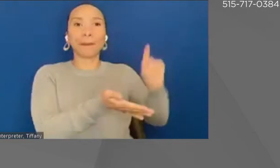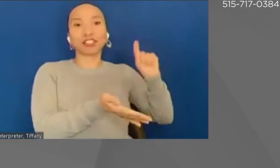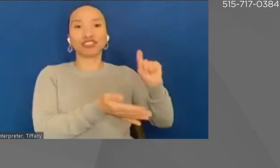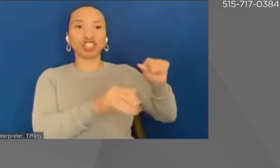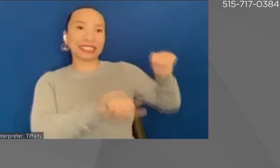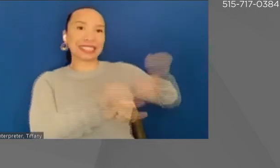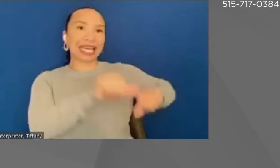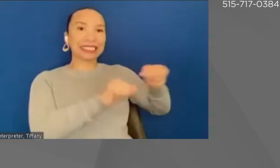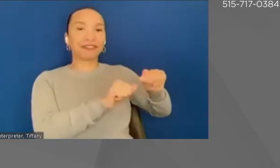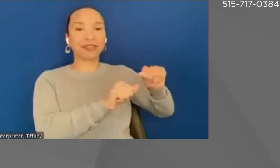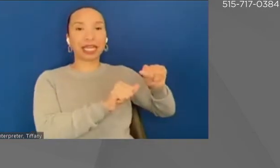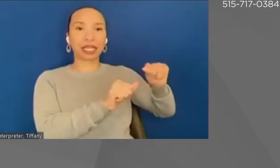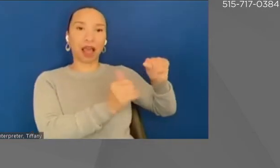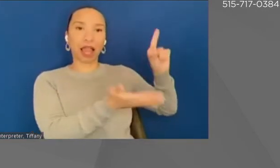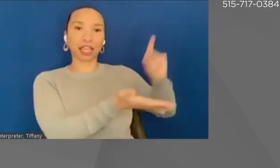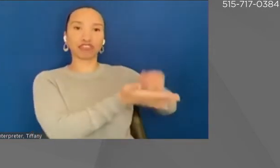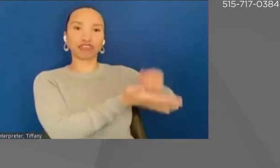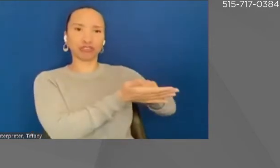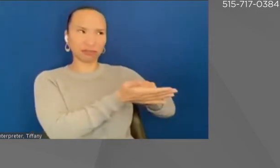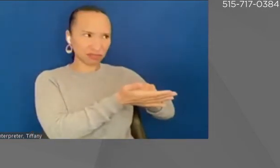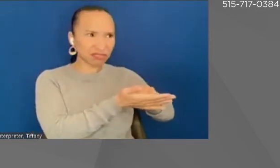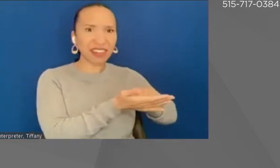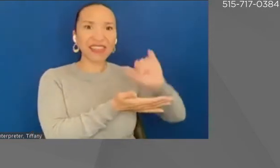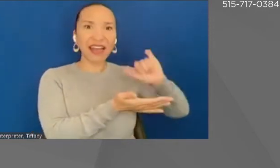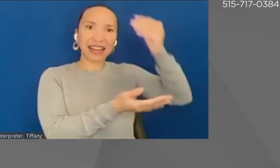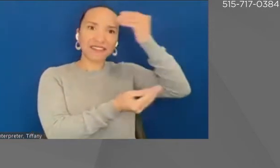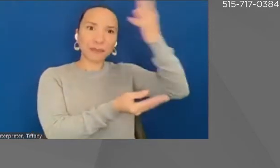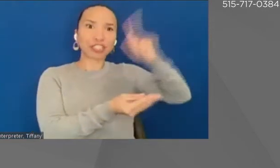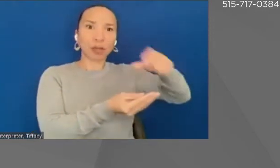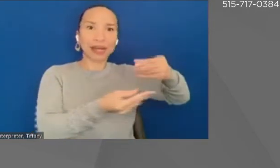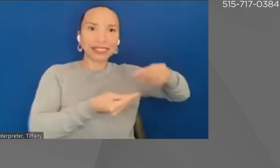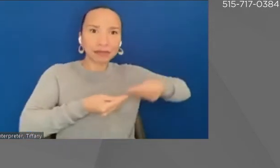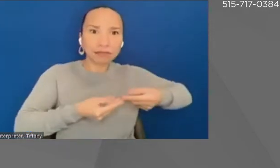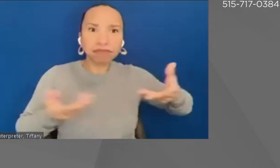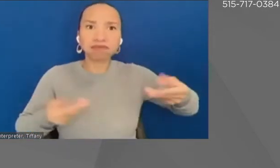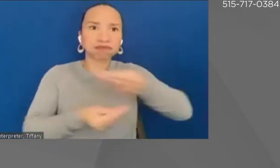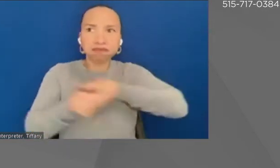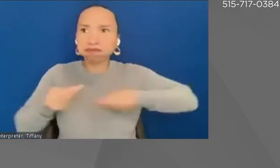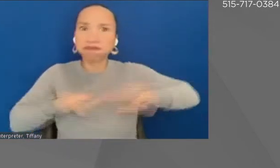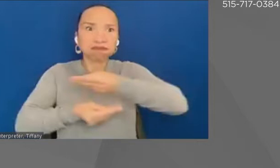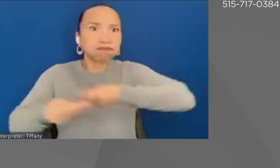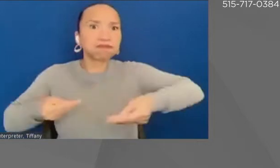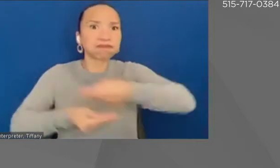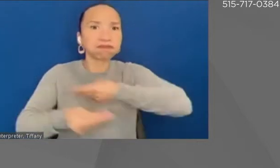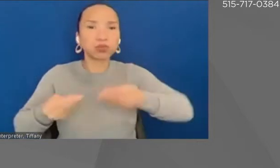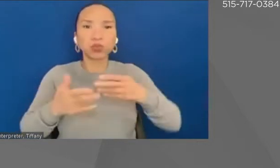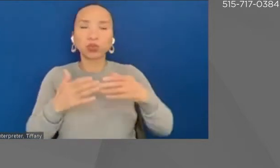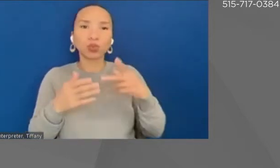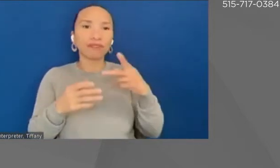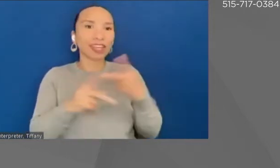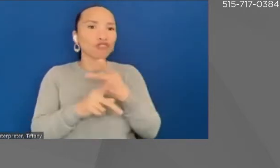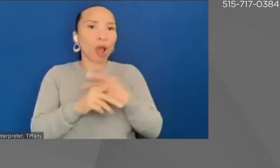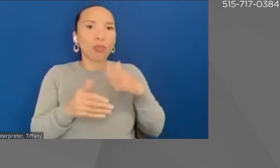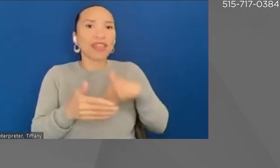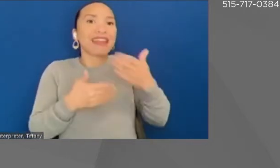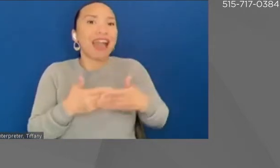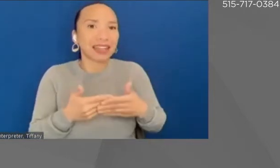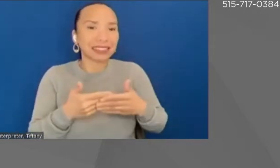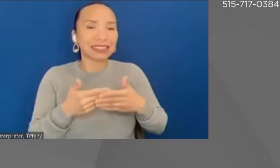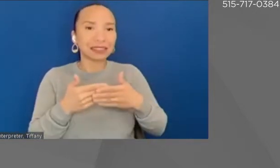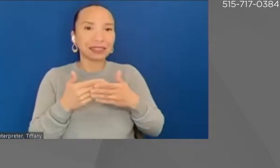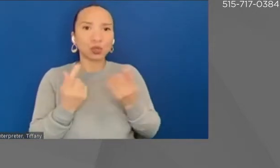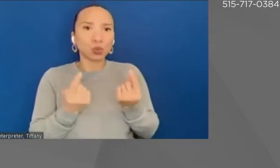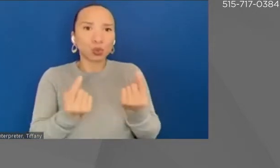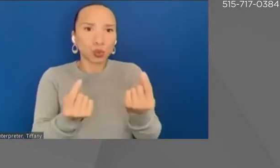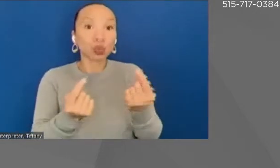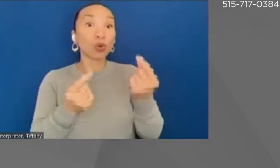that information back and circling so that we can figure out the next thing that needs to be done as well. So I'd say that's a key to partnership, is making sure